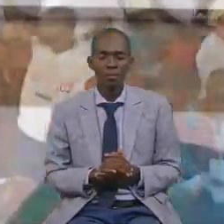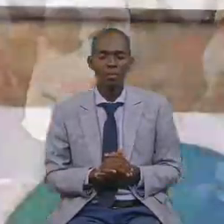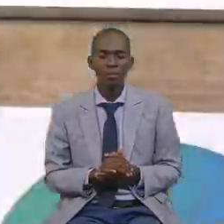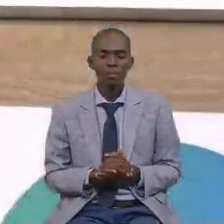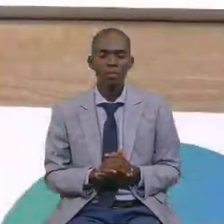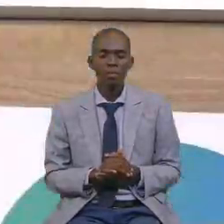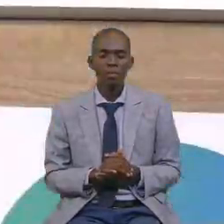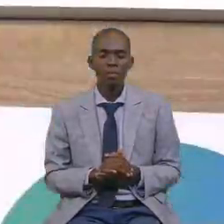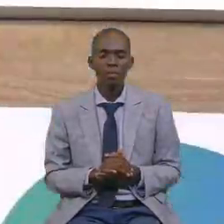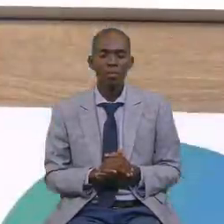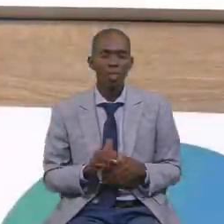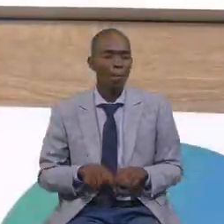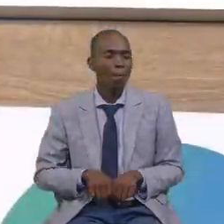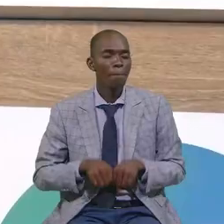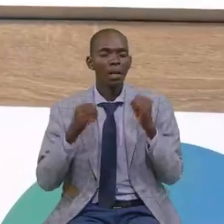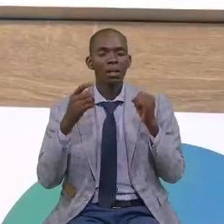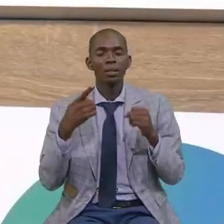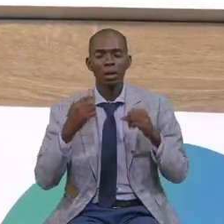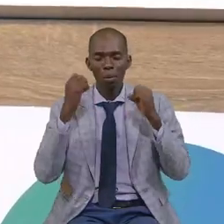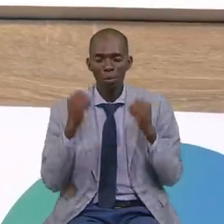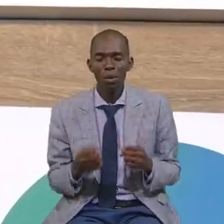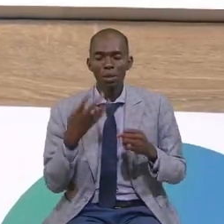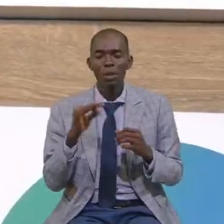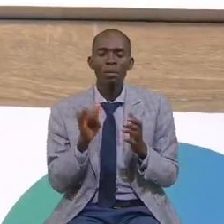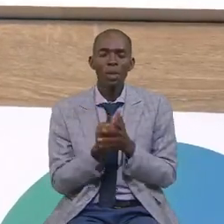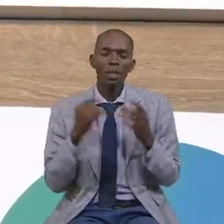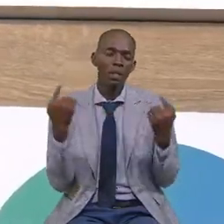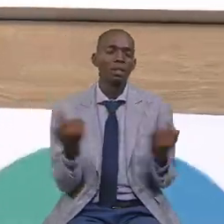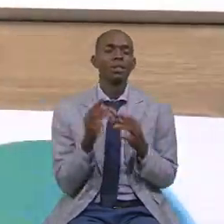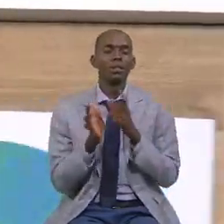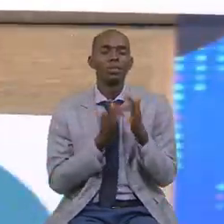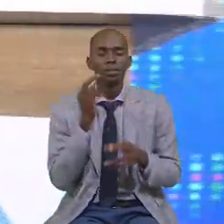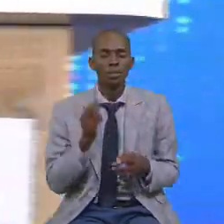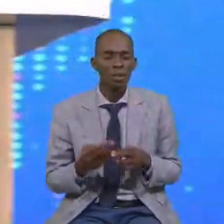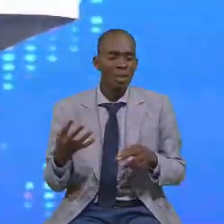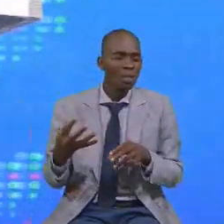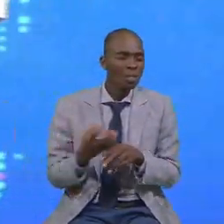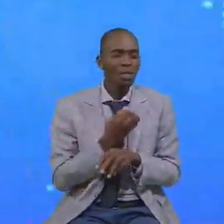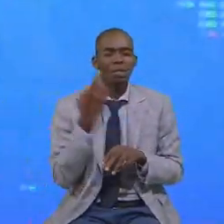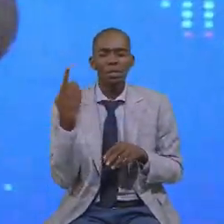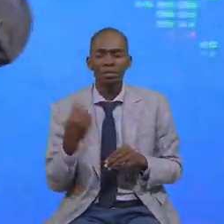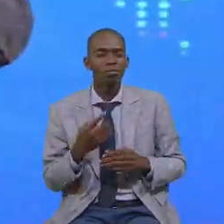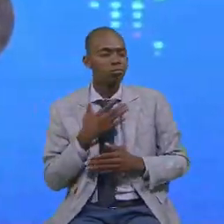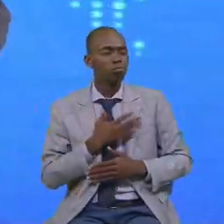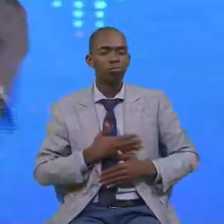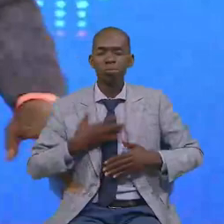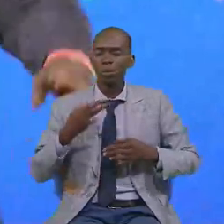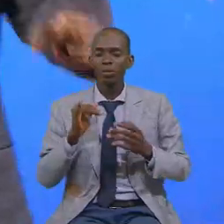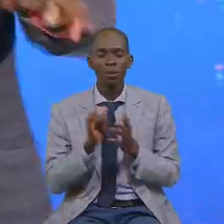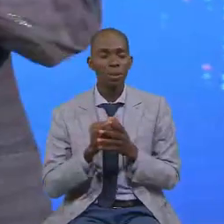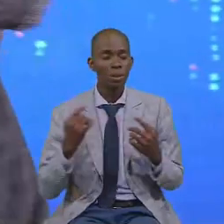Break the power of that sin. Take the pleasure of that